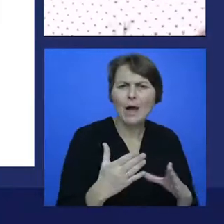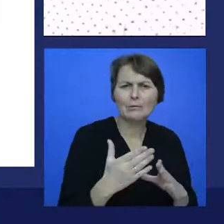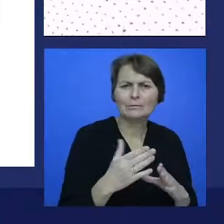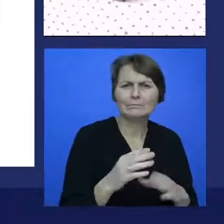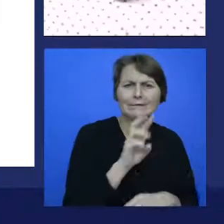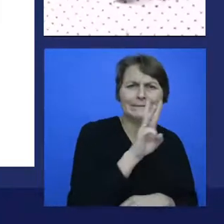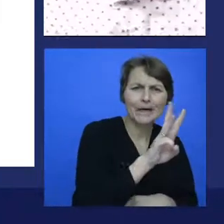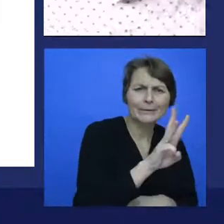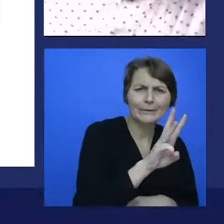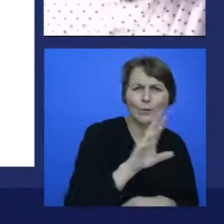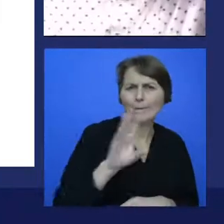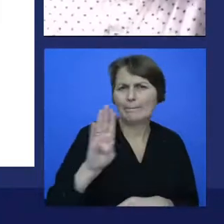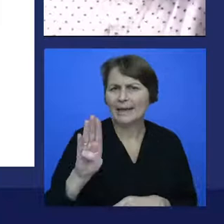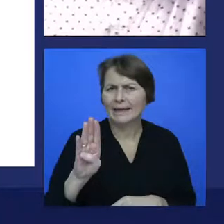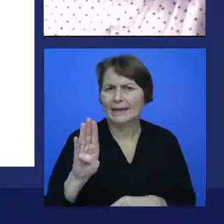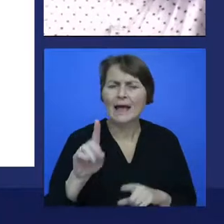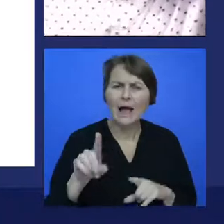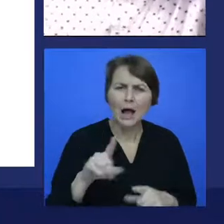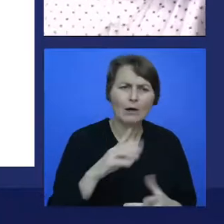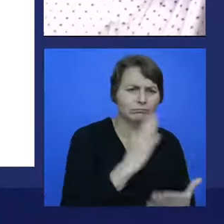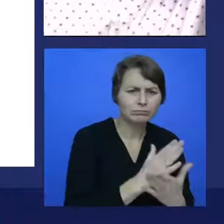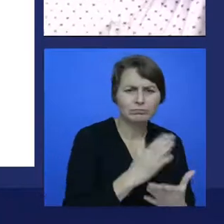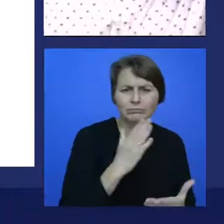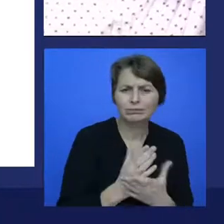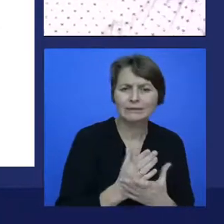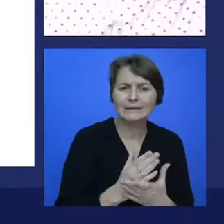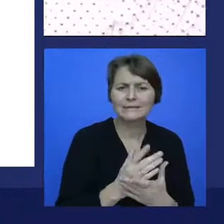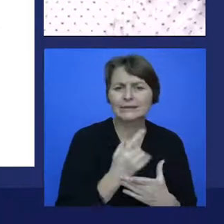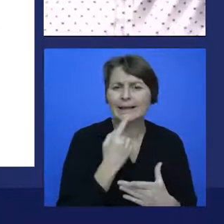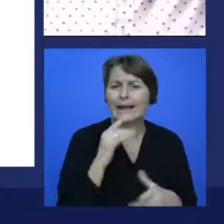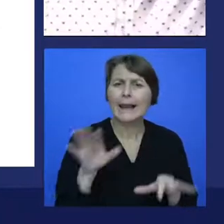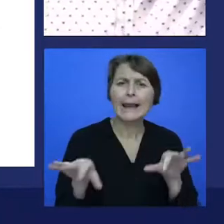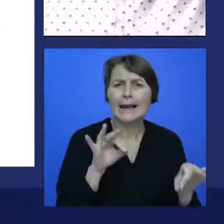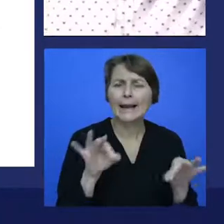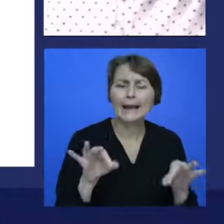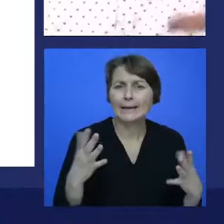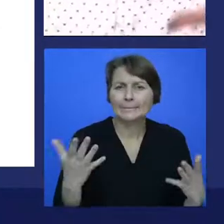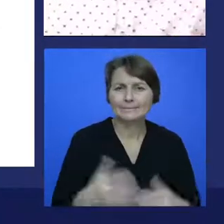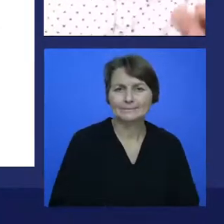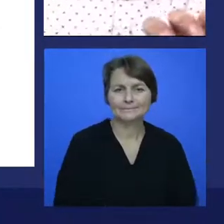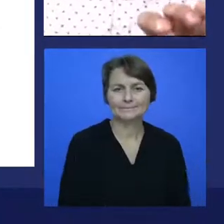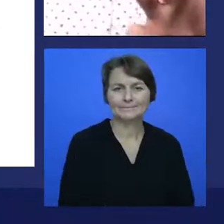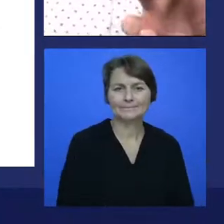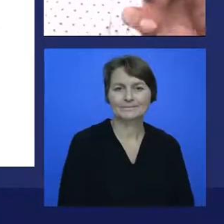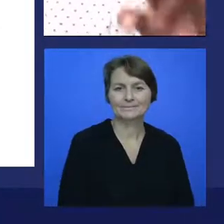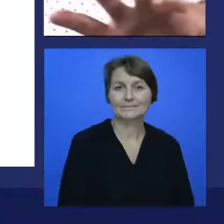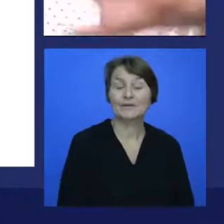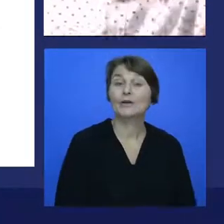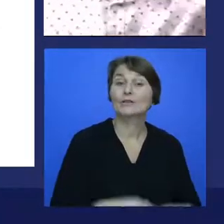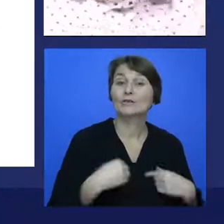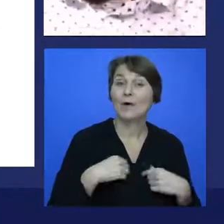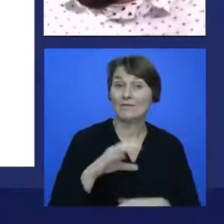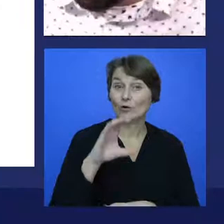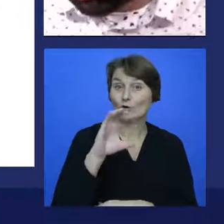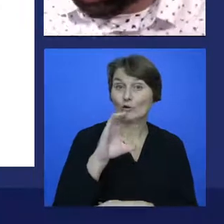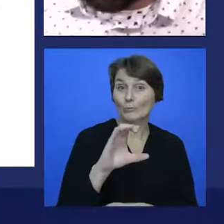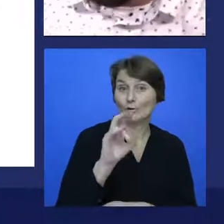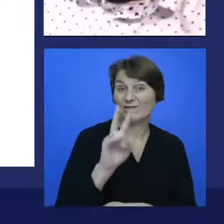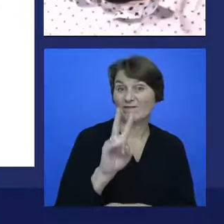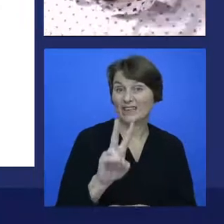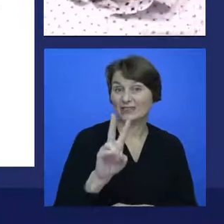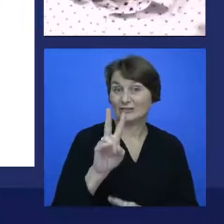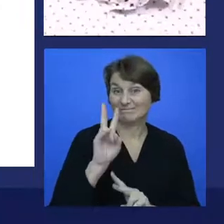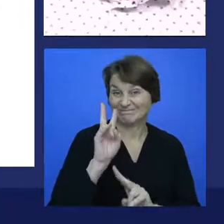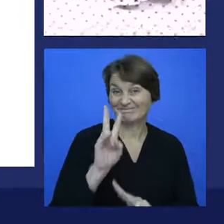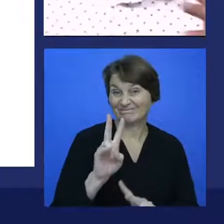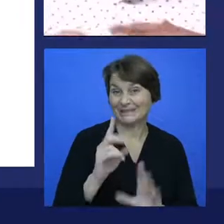us having to choose them indiscriminately? Because these images can be super large. Now, I'm using the computer vision example, but this also works